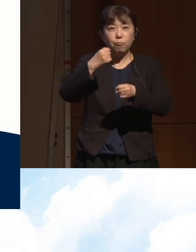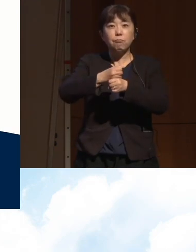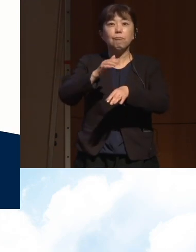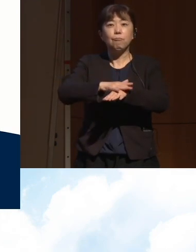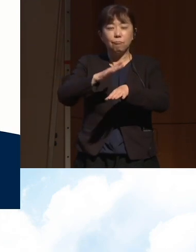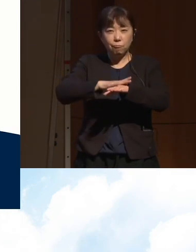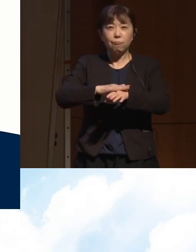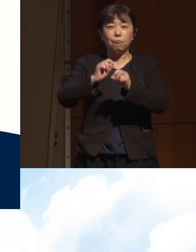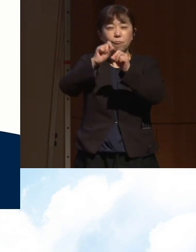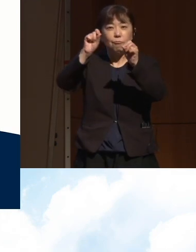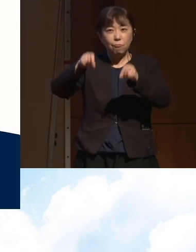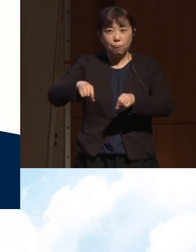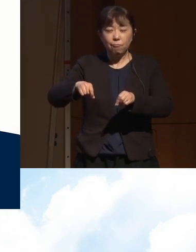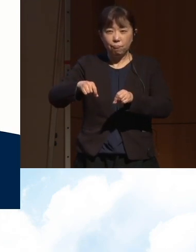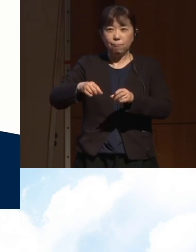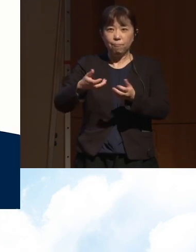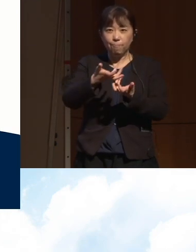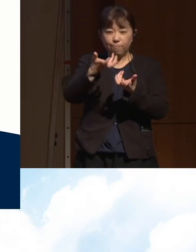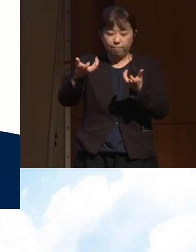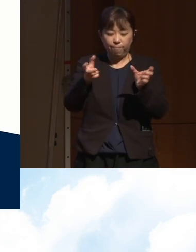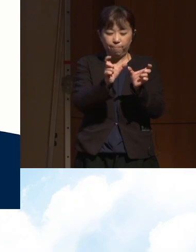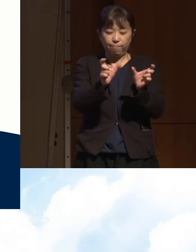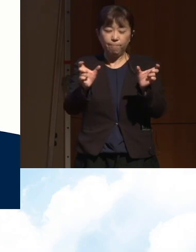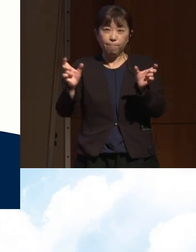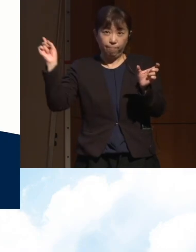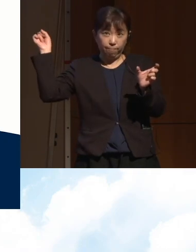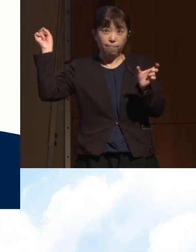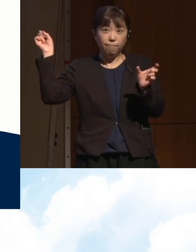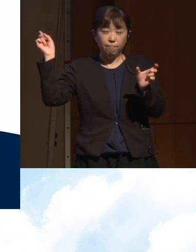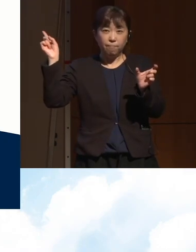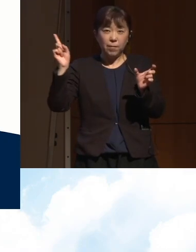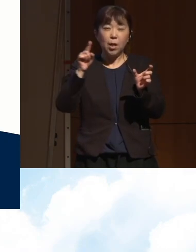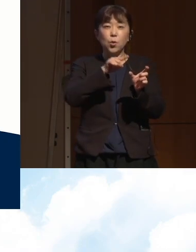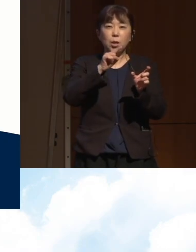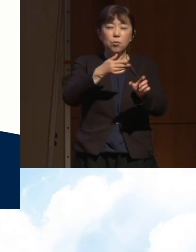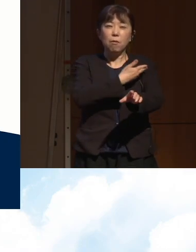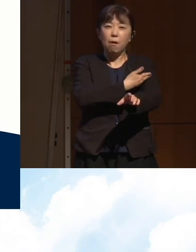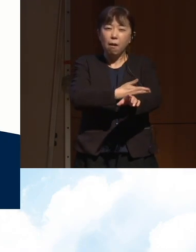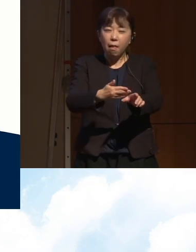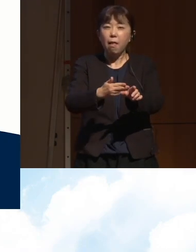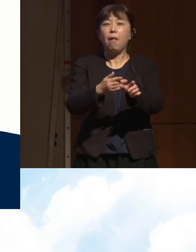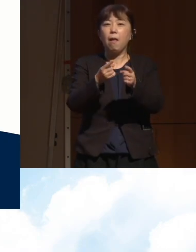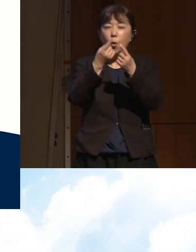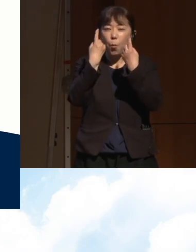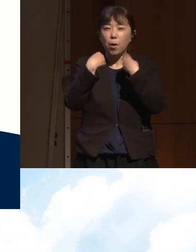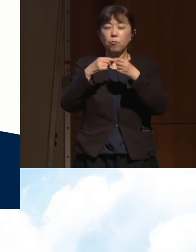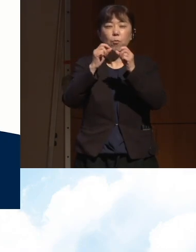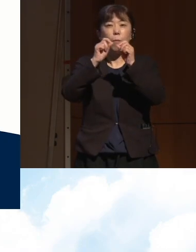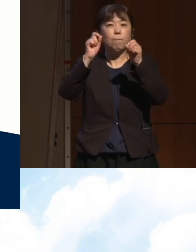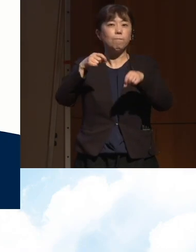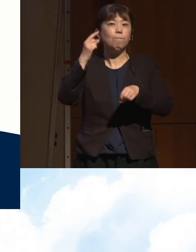a series of discrete problems that could then be solved, component by component.